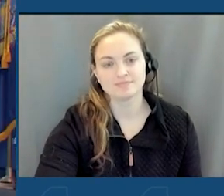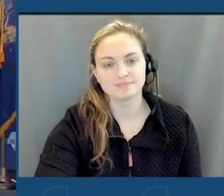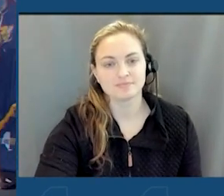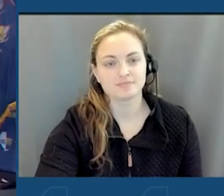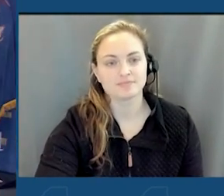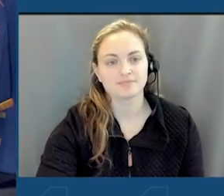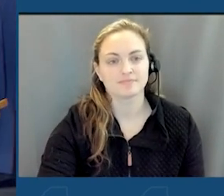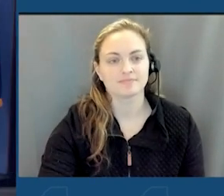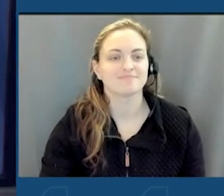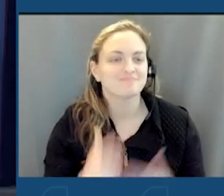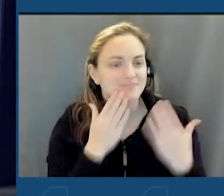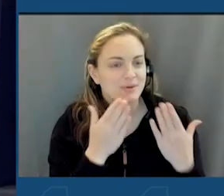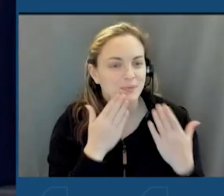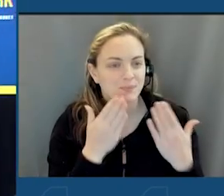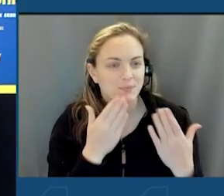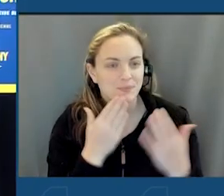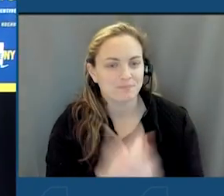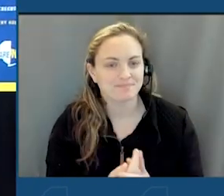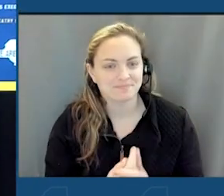Thank you.